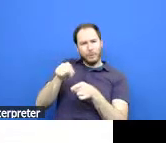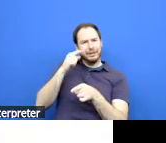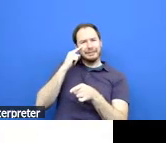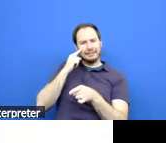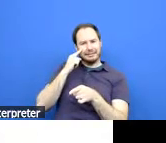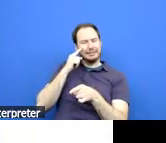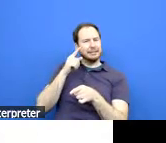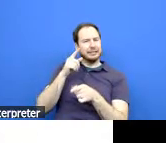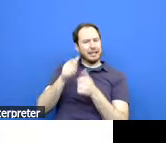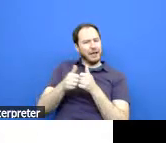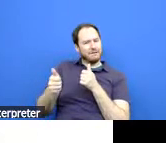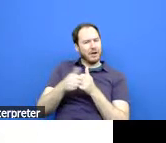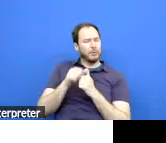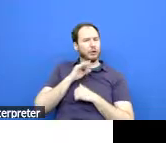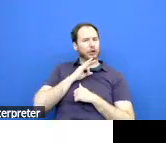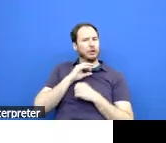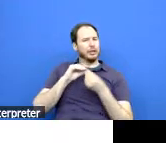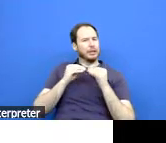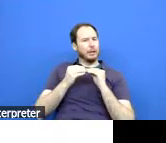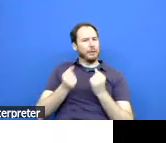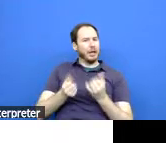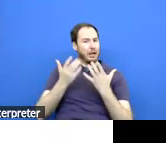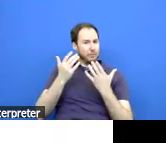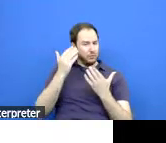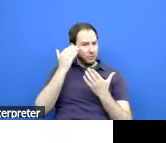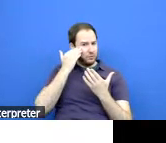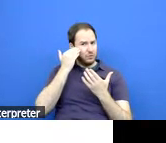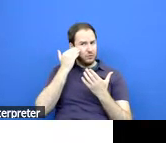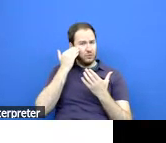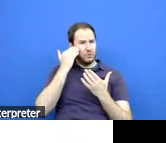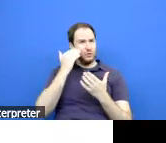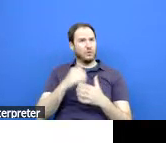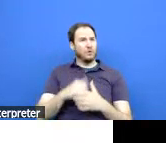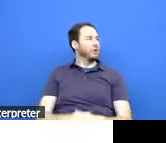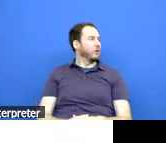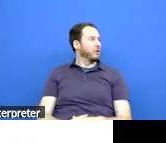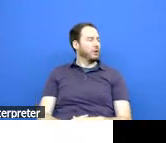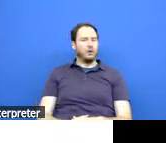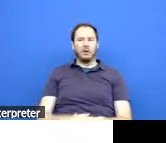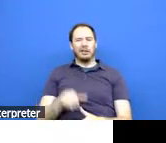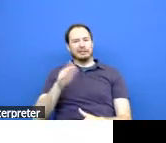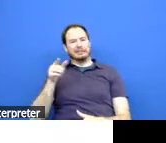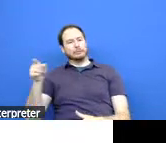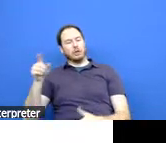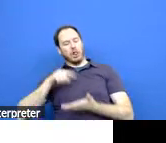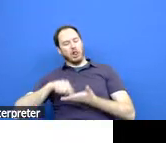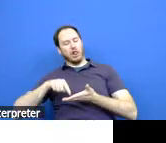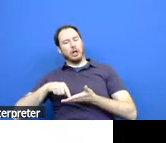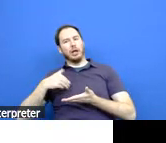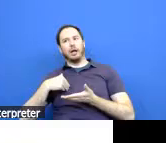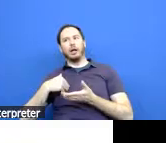that's there. Do we have a number for how far? They're looking it up.